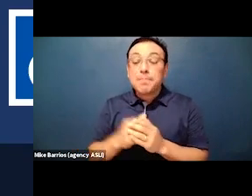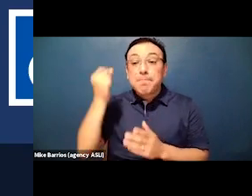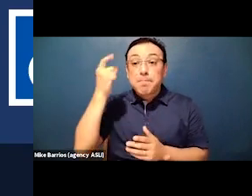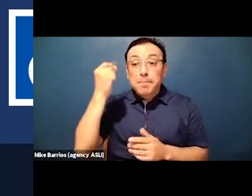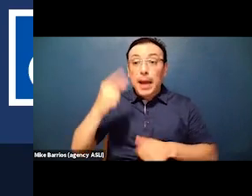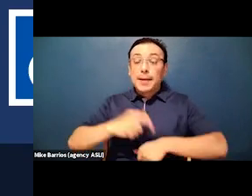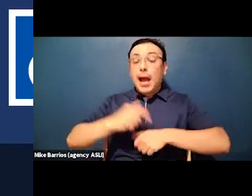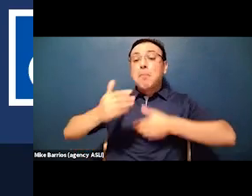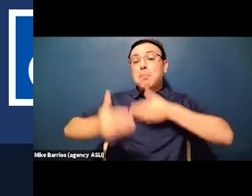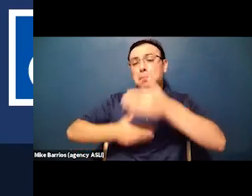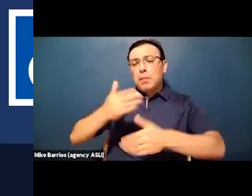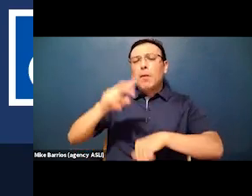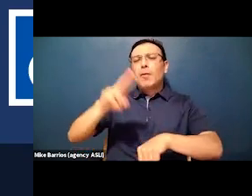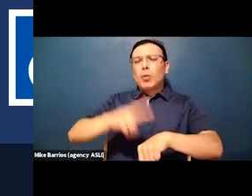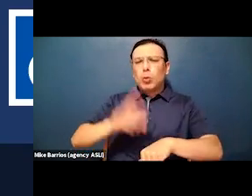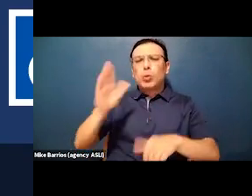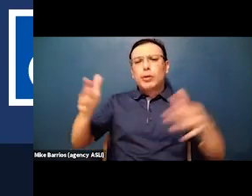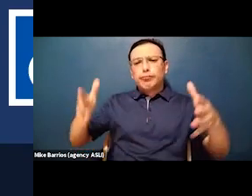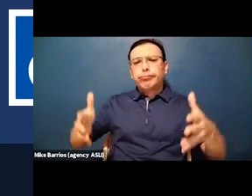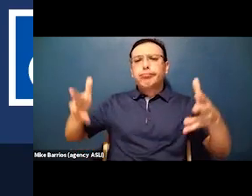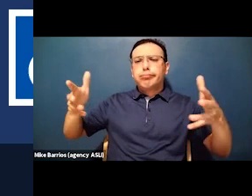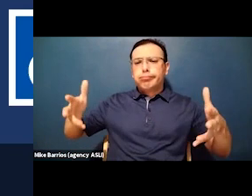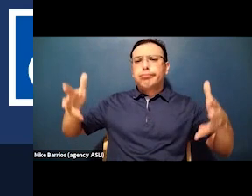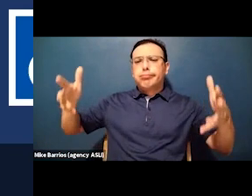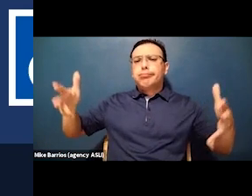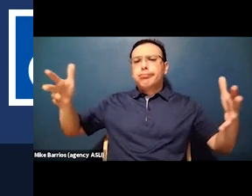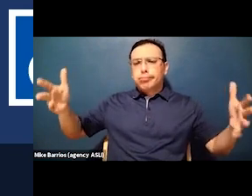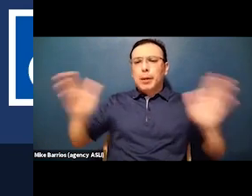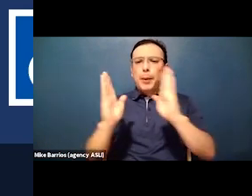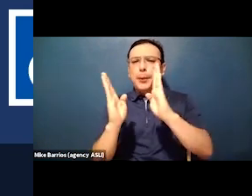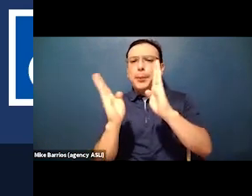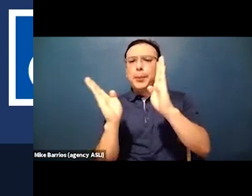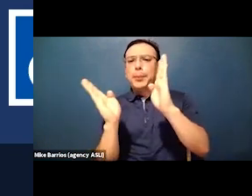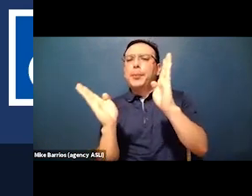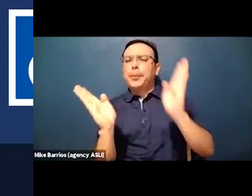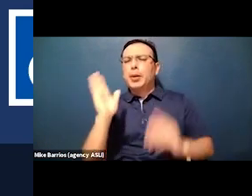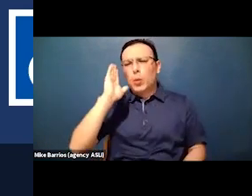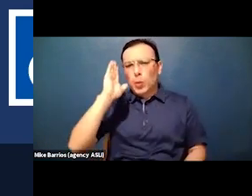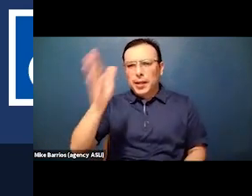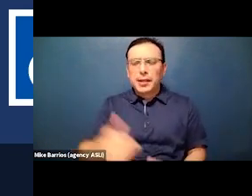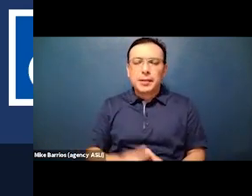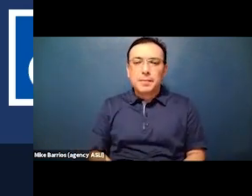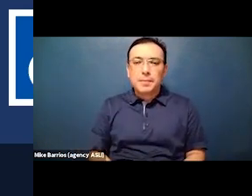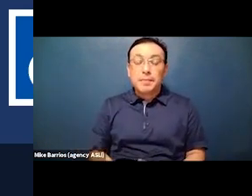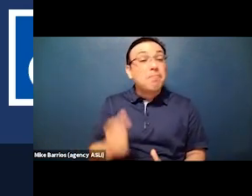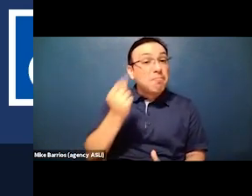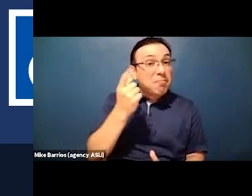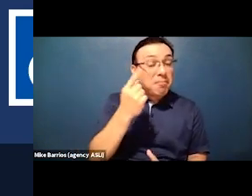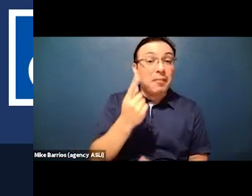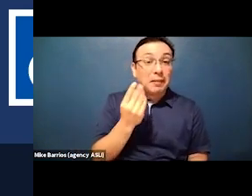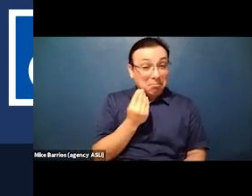as we move along. It's also worth noting that some people don't know that they have a